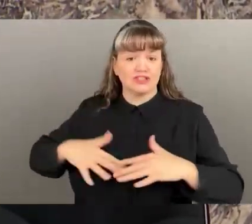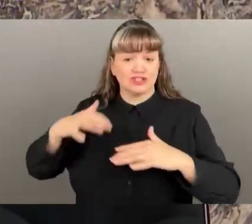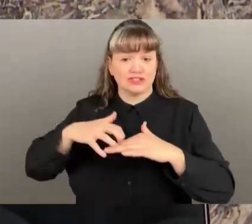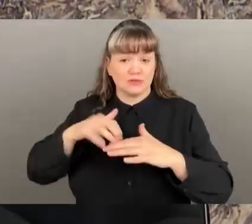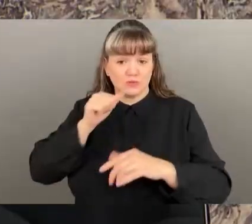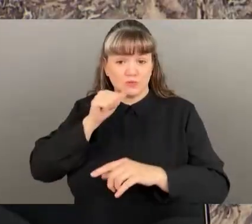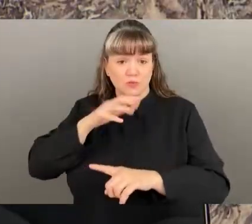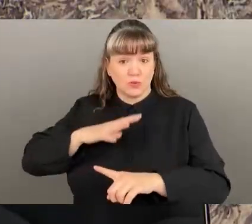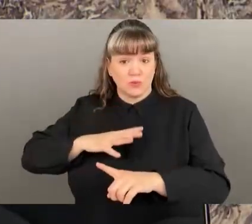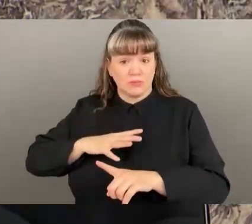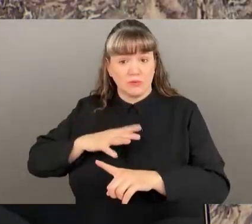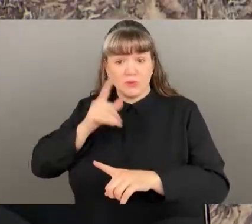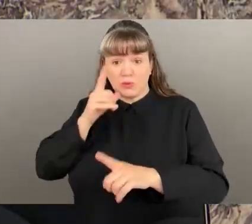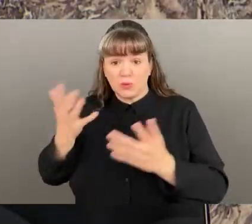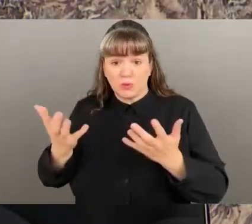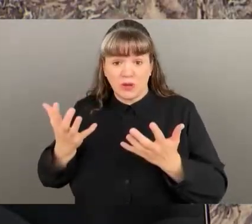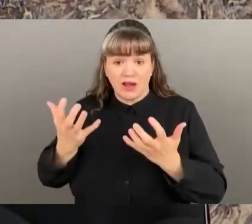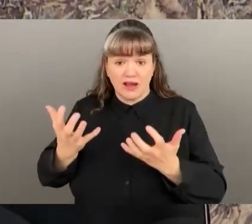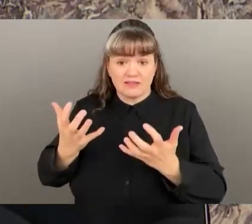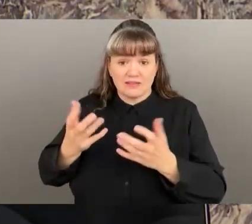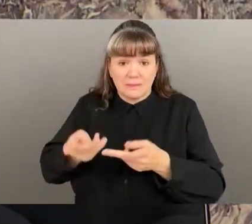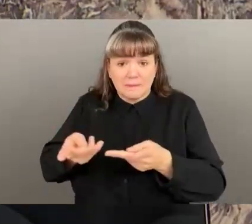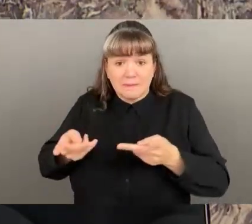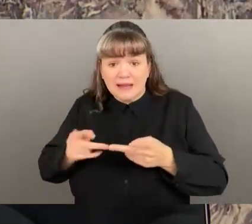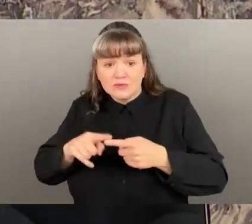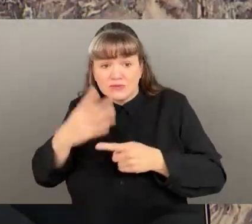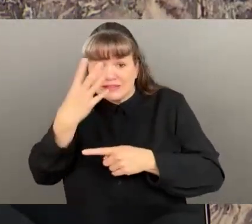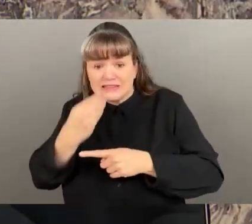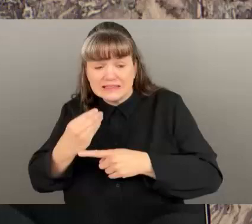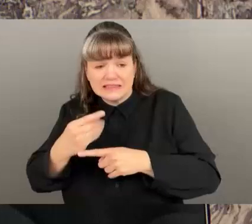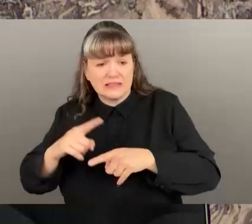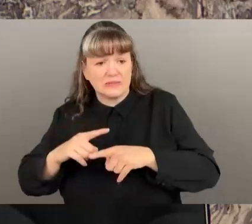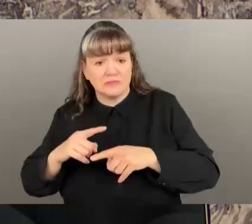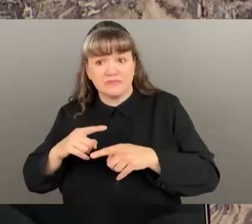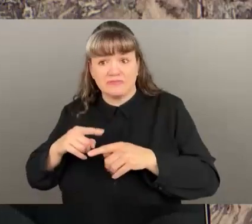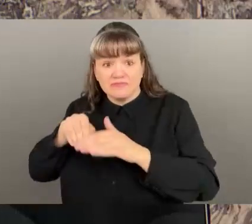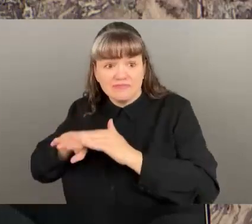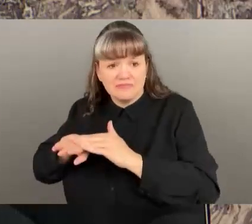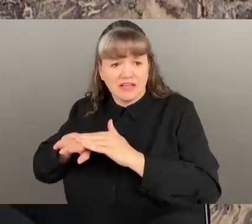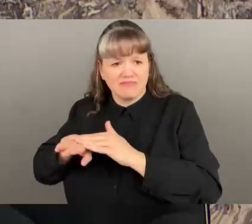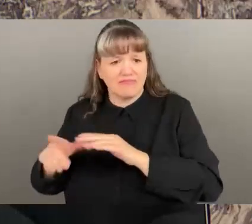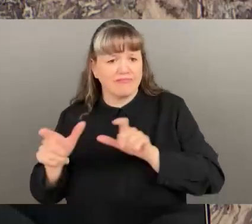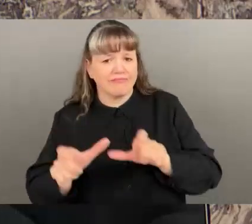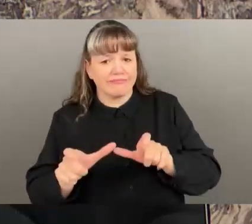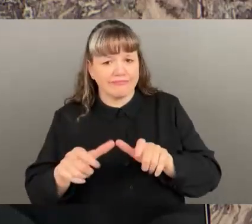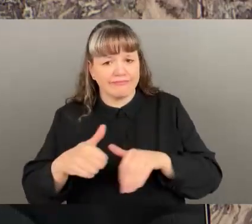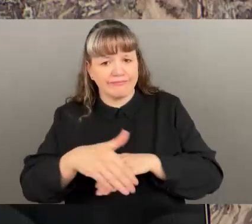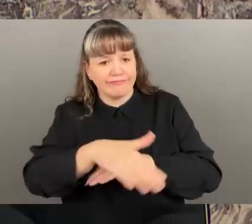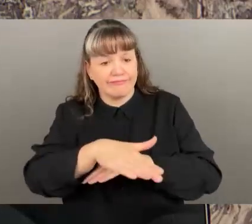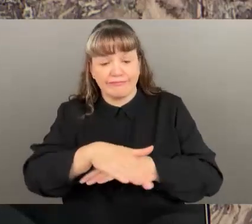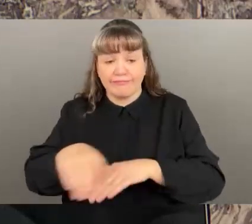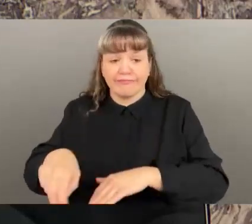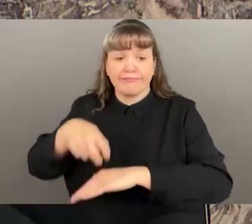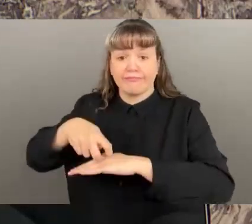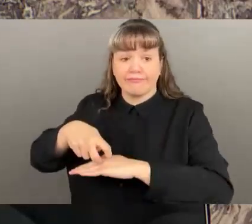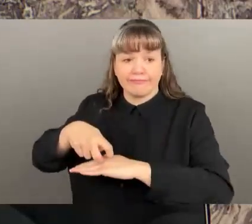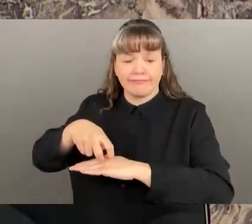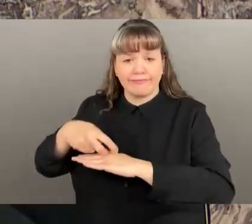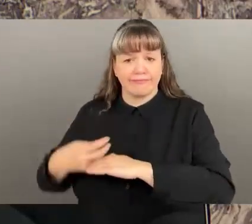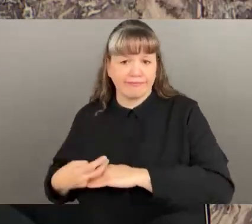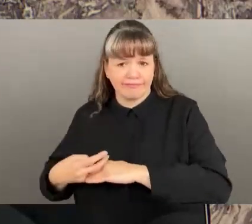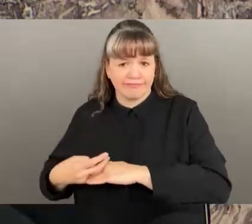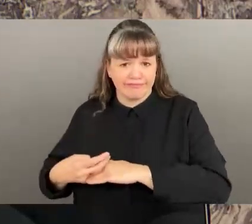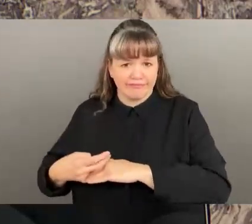falsely insinuated that it was a municipally run shelter to offload the responsibility before doing a victory lap. To be clear, it was a